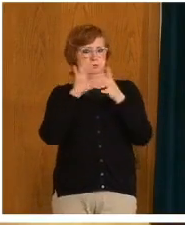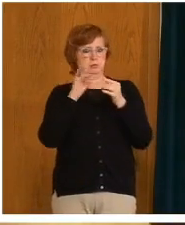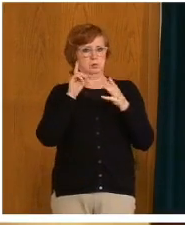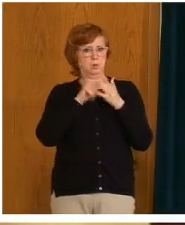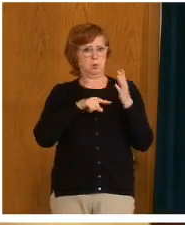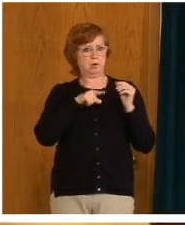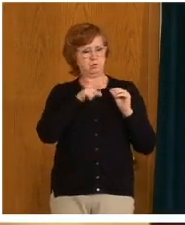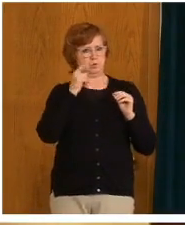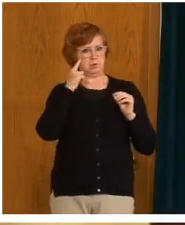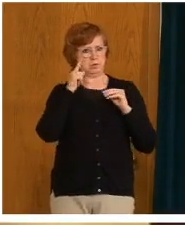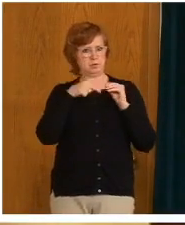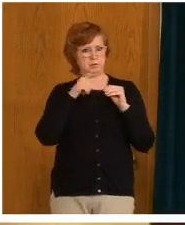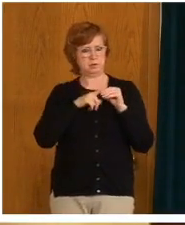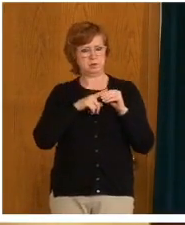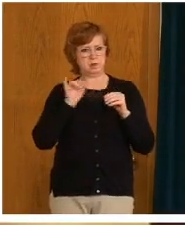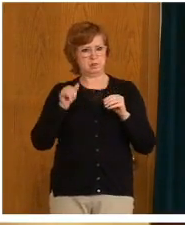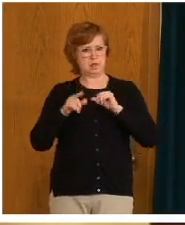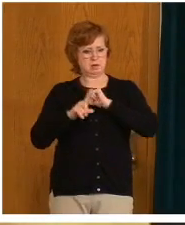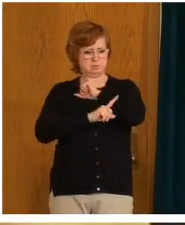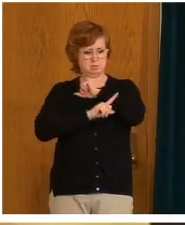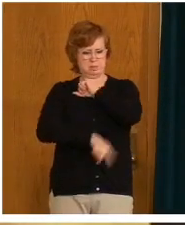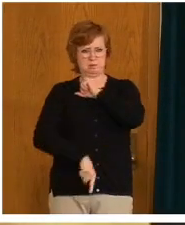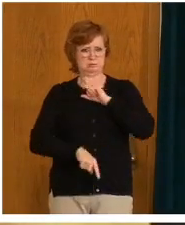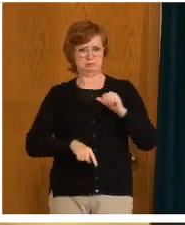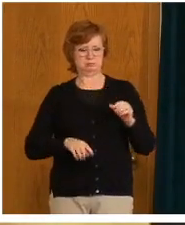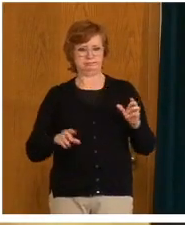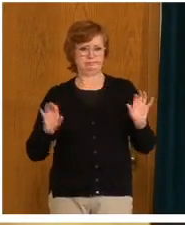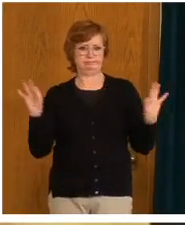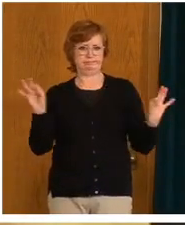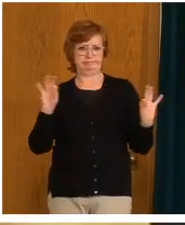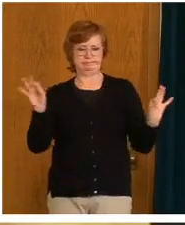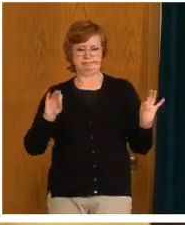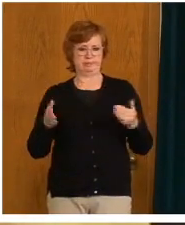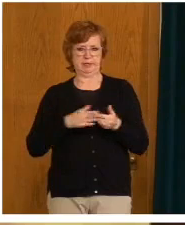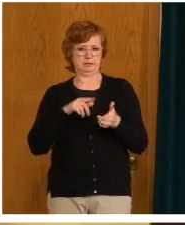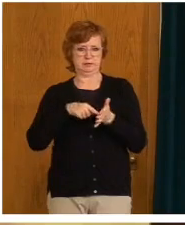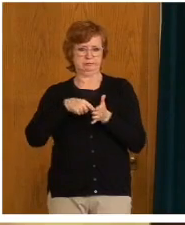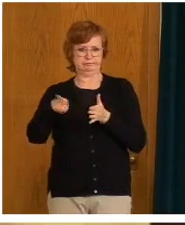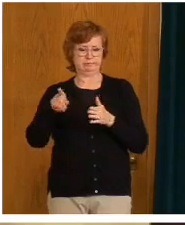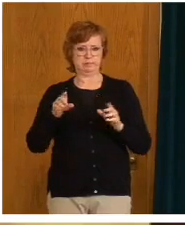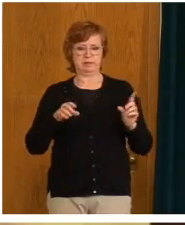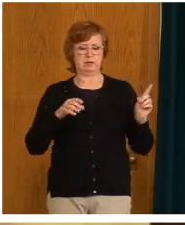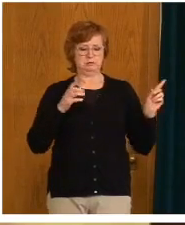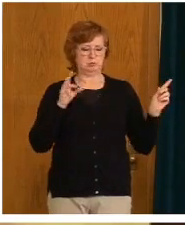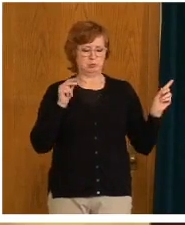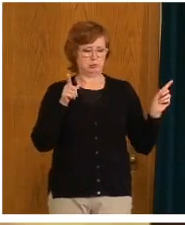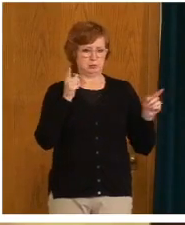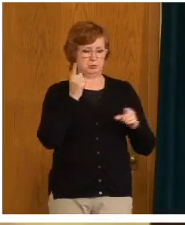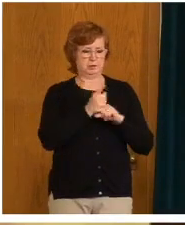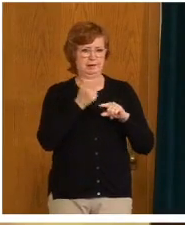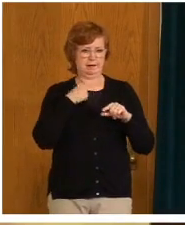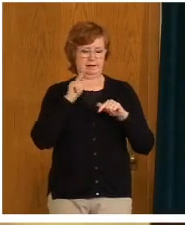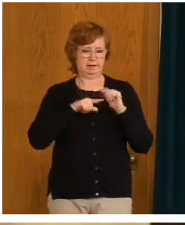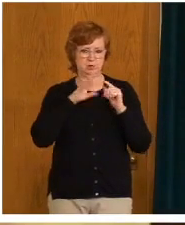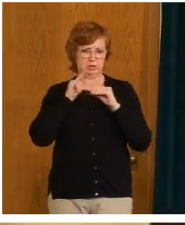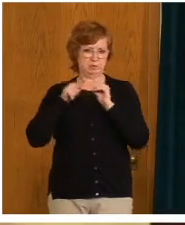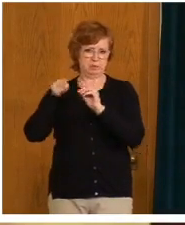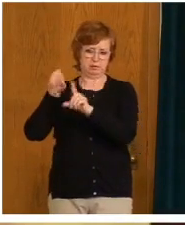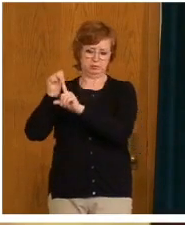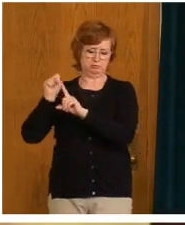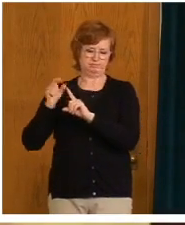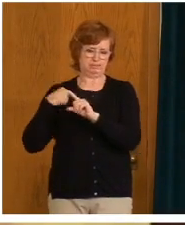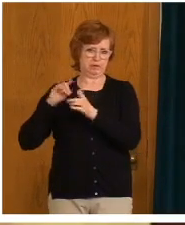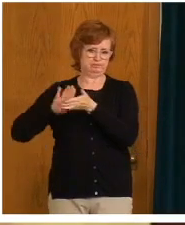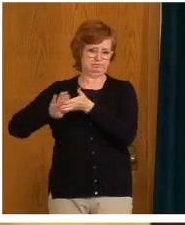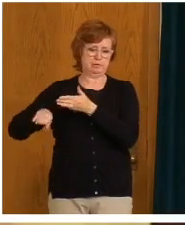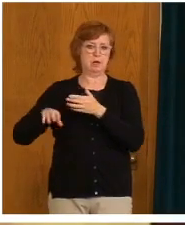orders and that the penalties don't really have much weight? Yeah, I won't speak too much to the specifics other than to